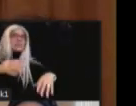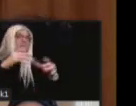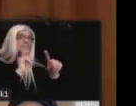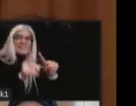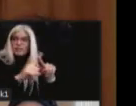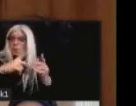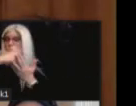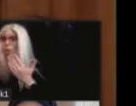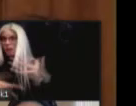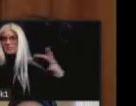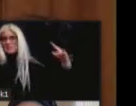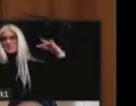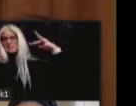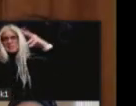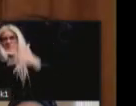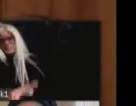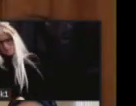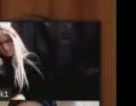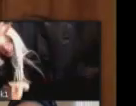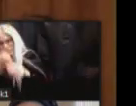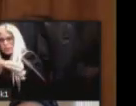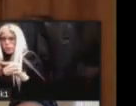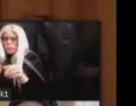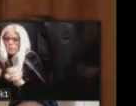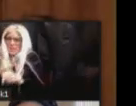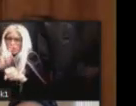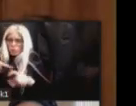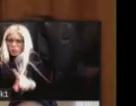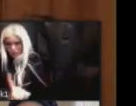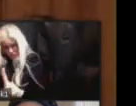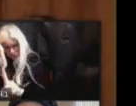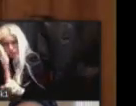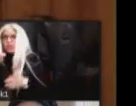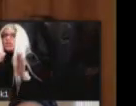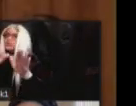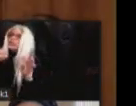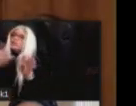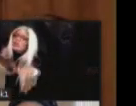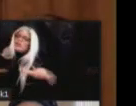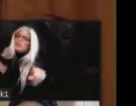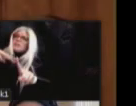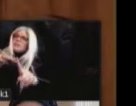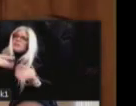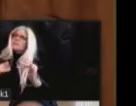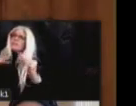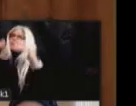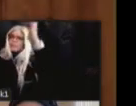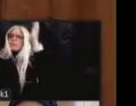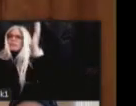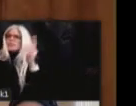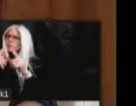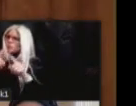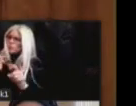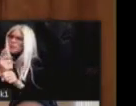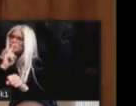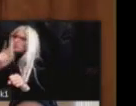a huge commitment from the children themselves to put themselves into the position to succeed. And